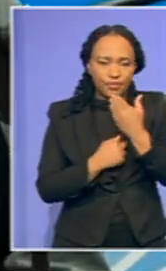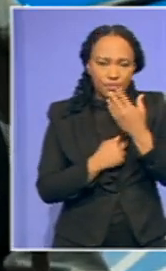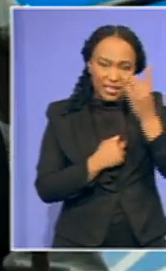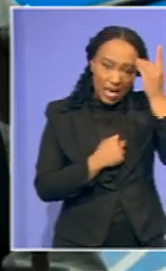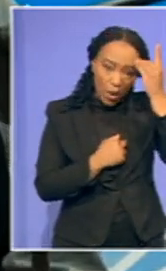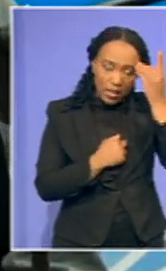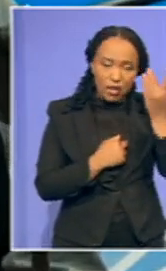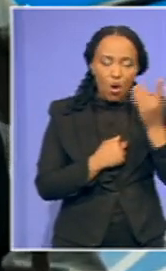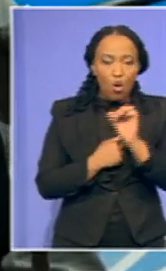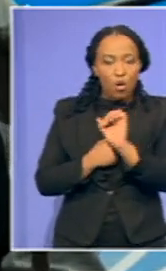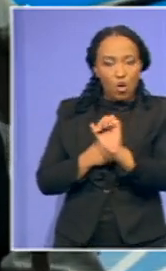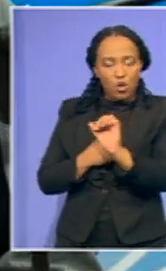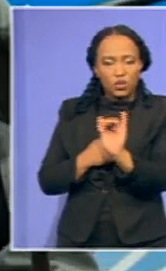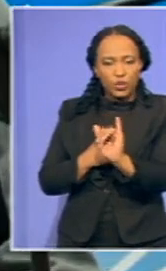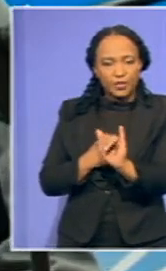yours? Thank you so much.